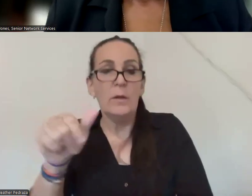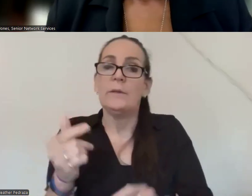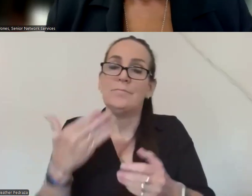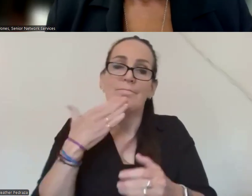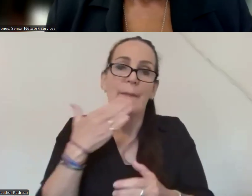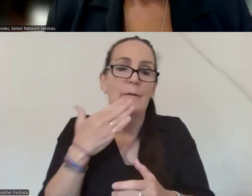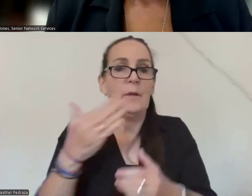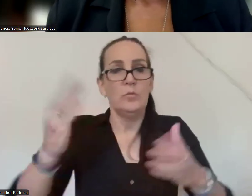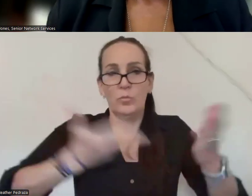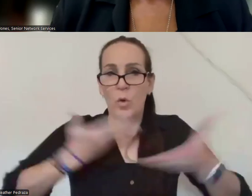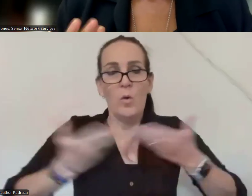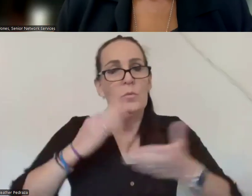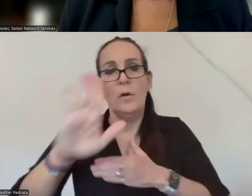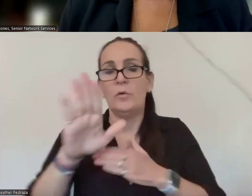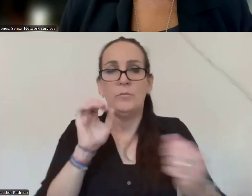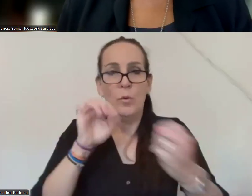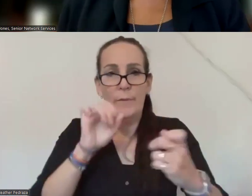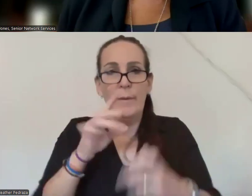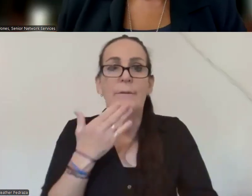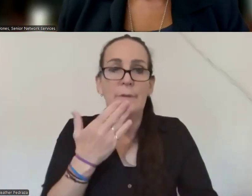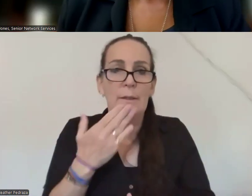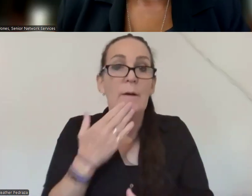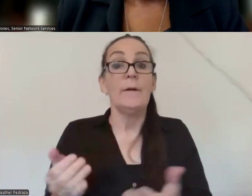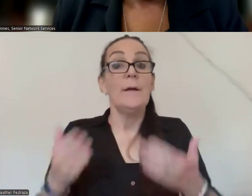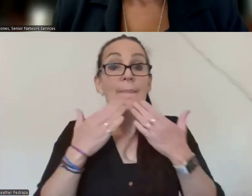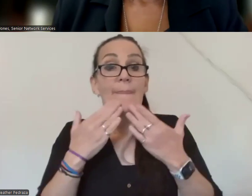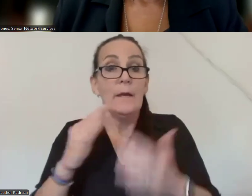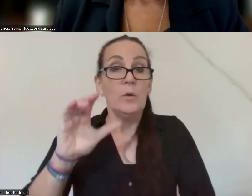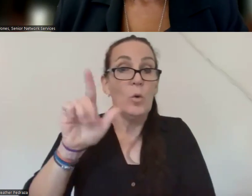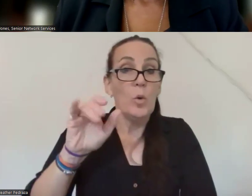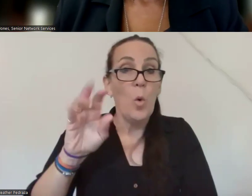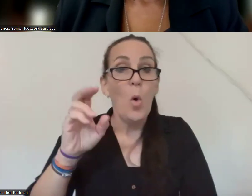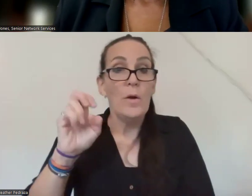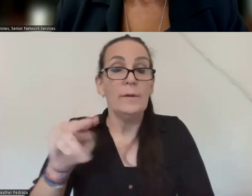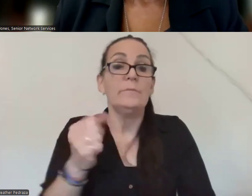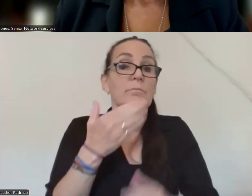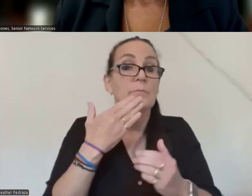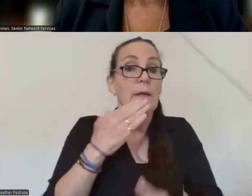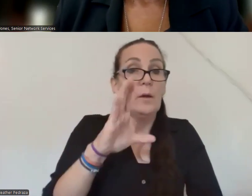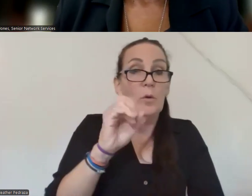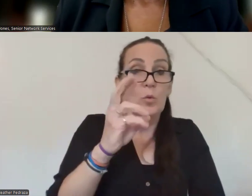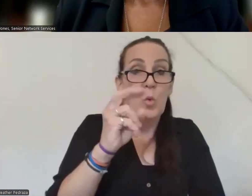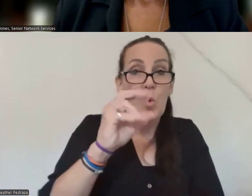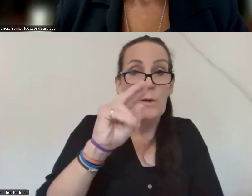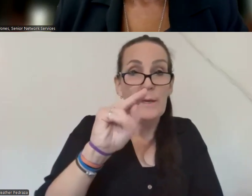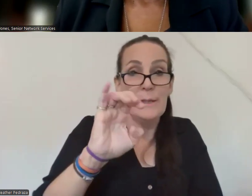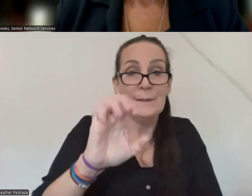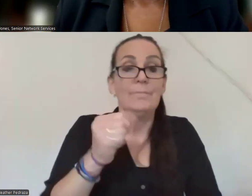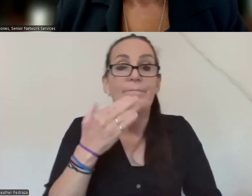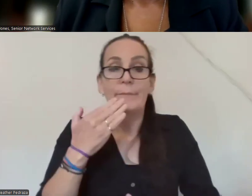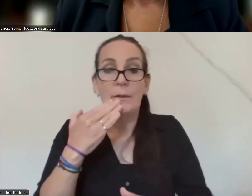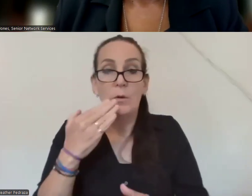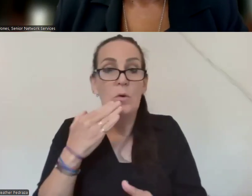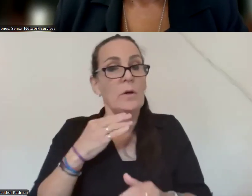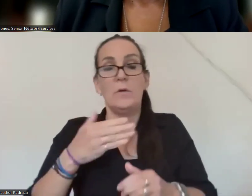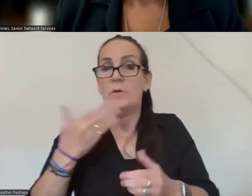thank you all. Thank you, Lauren. Thank you, Corinne, and the Housing Subcommittee members for the excellent work that you're doing, and for